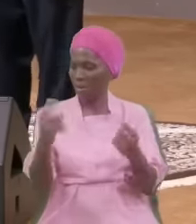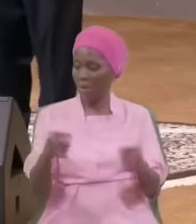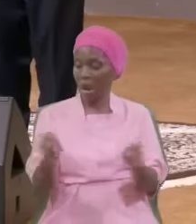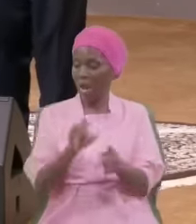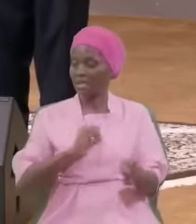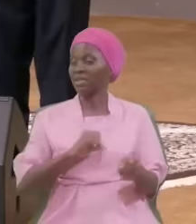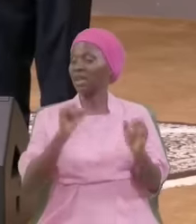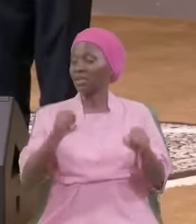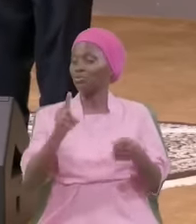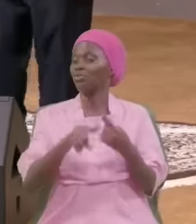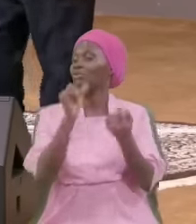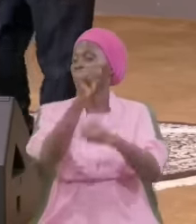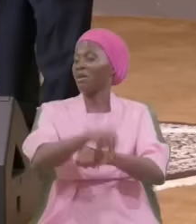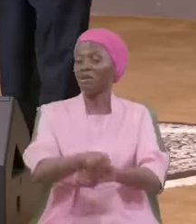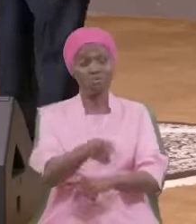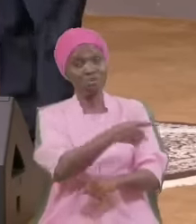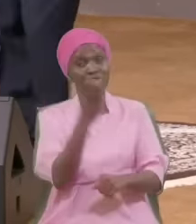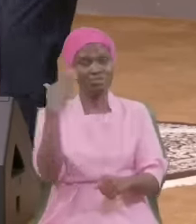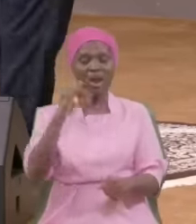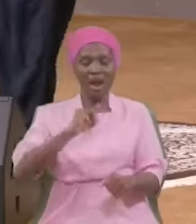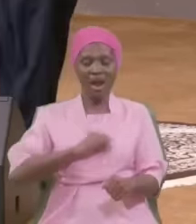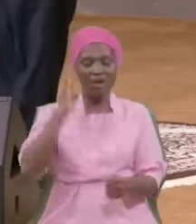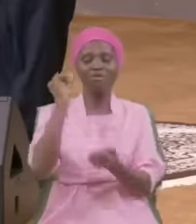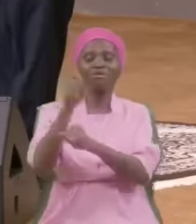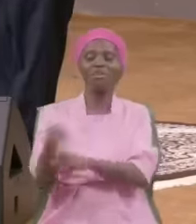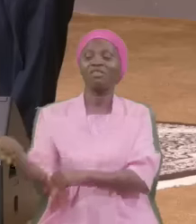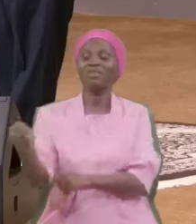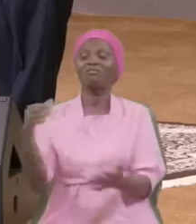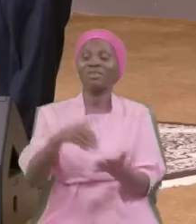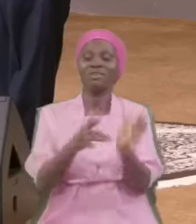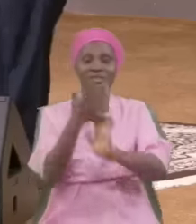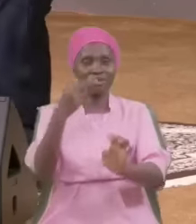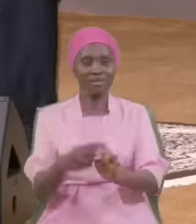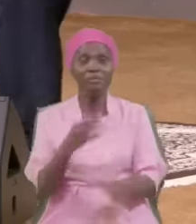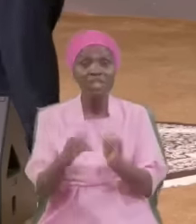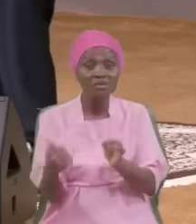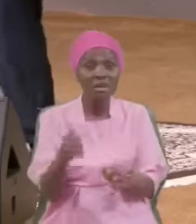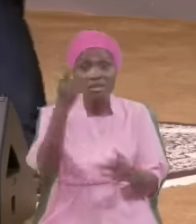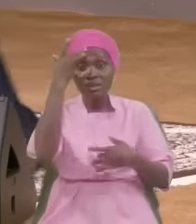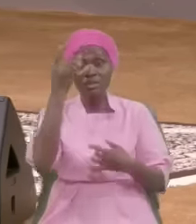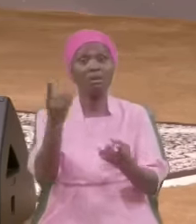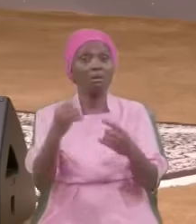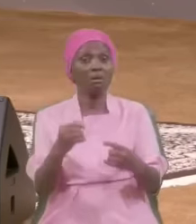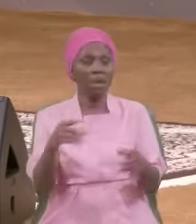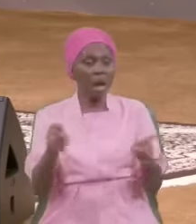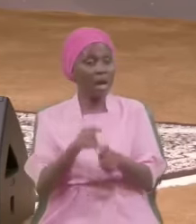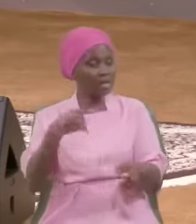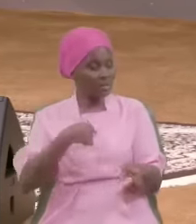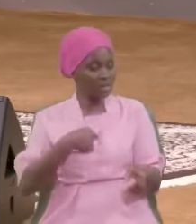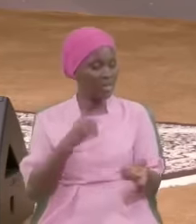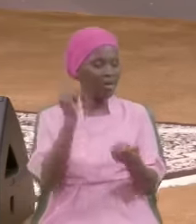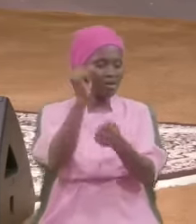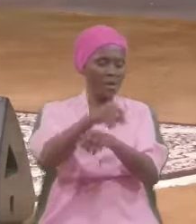on the ground, I'll conquer them again. Let any sickness come. As I conquered all the